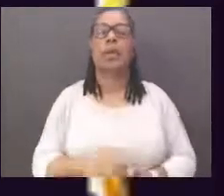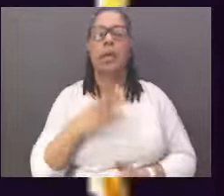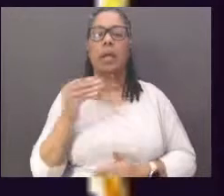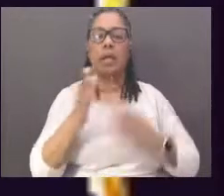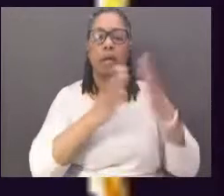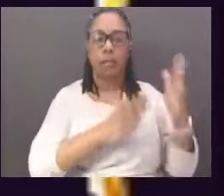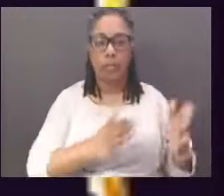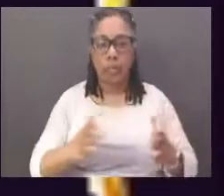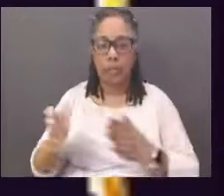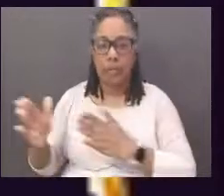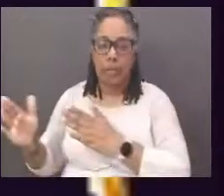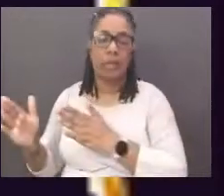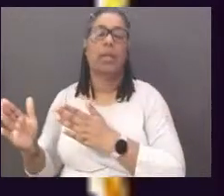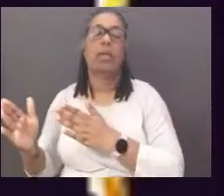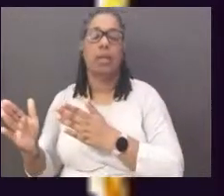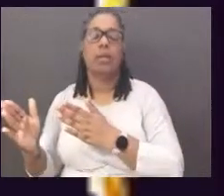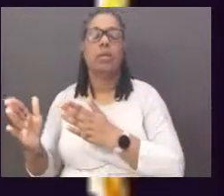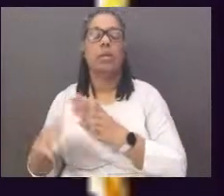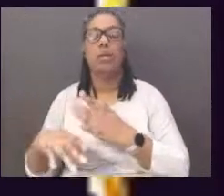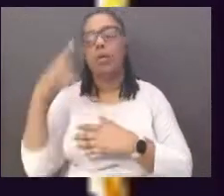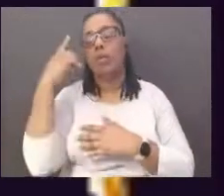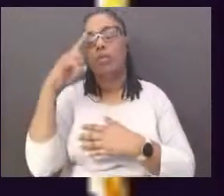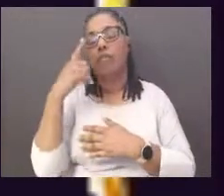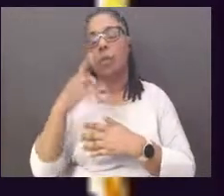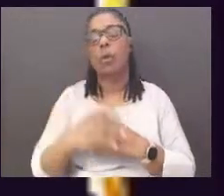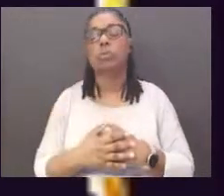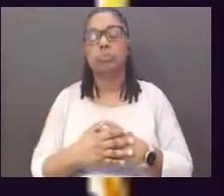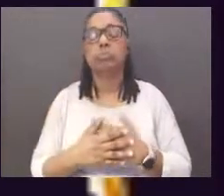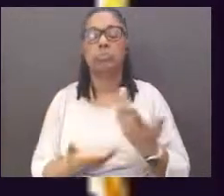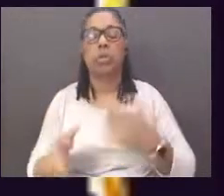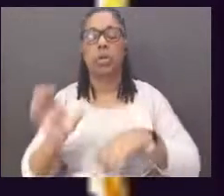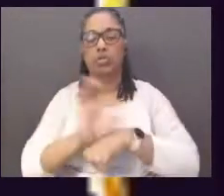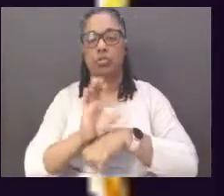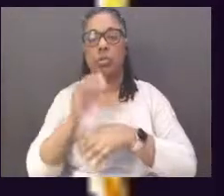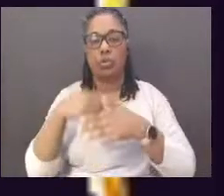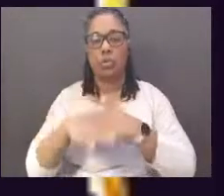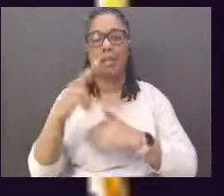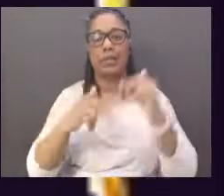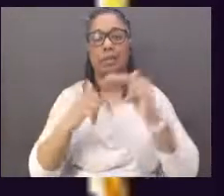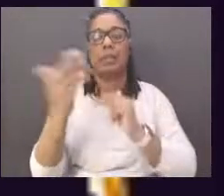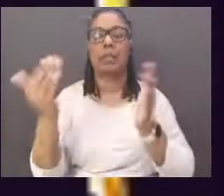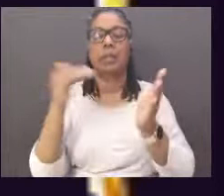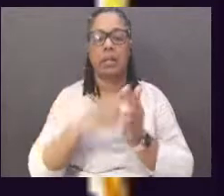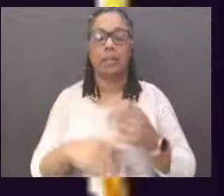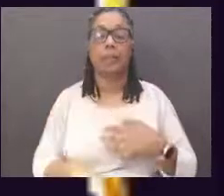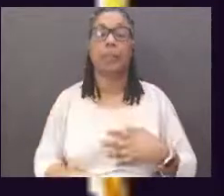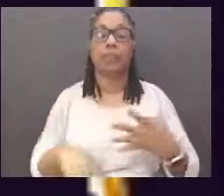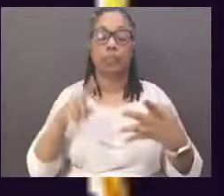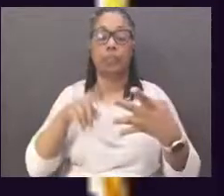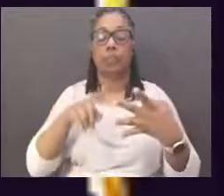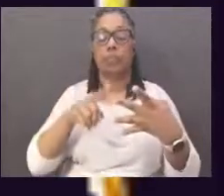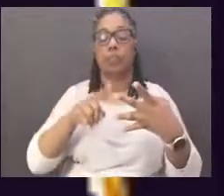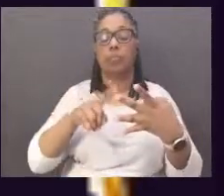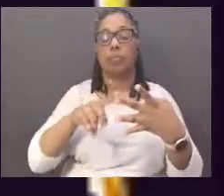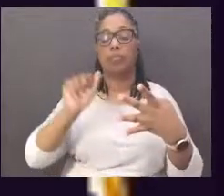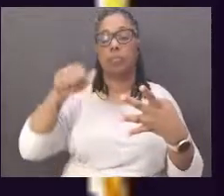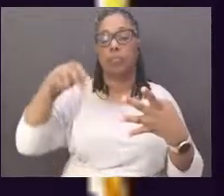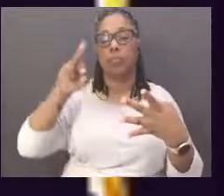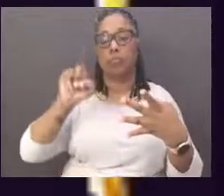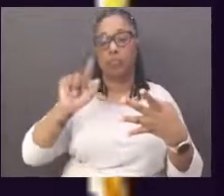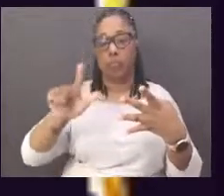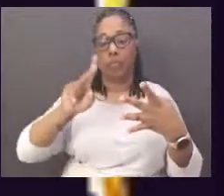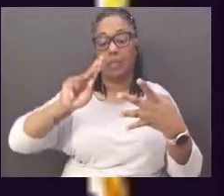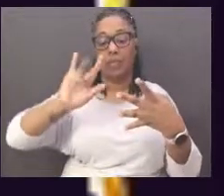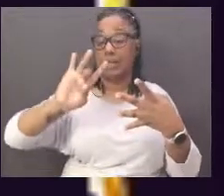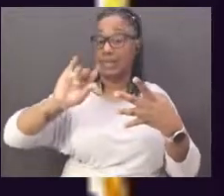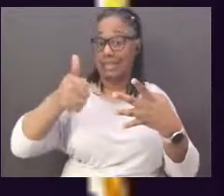pressing our way toward Resurrection Sunday. So the first Sunday in April, all leaders. The second Sunday, the 10th, we're going to ask that